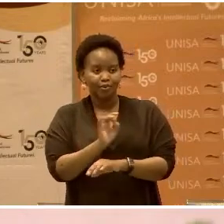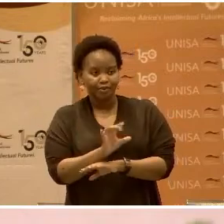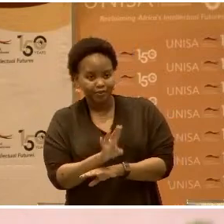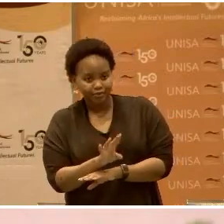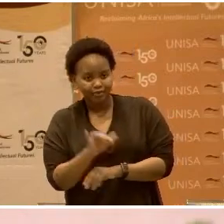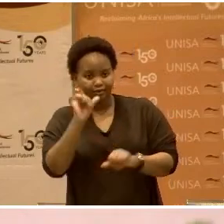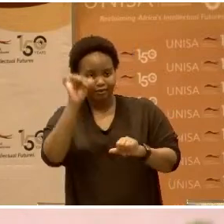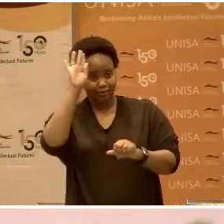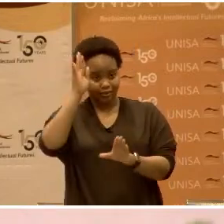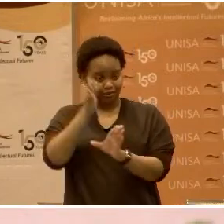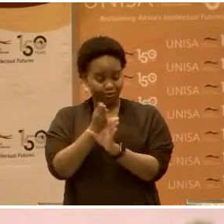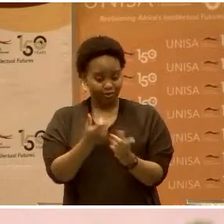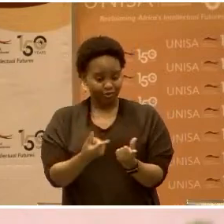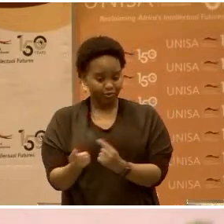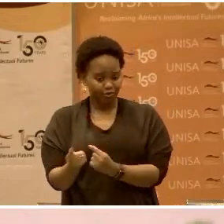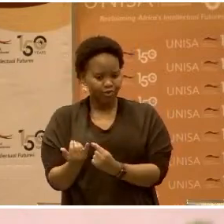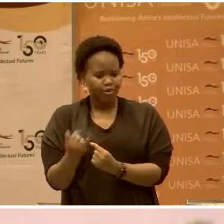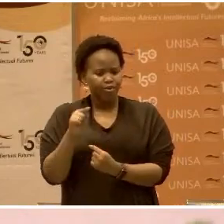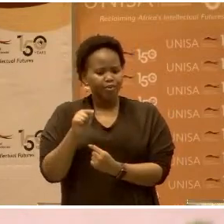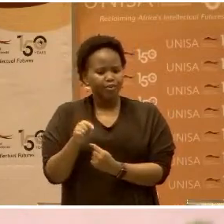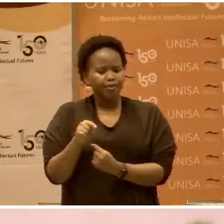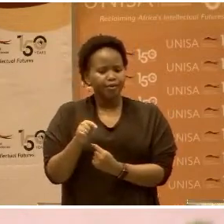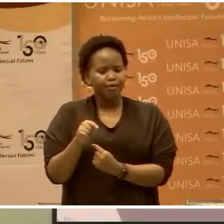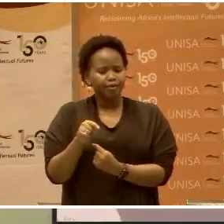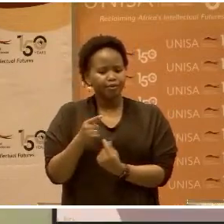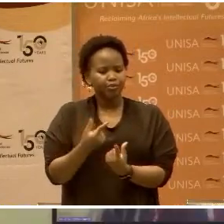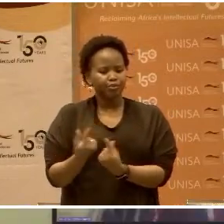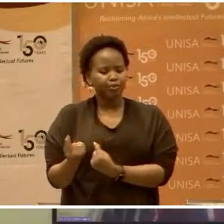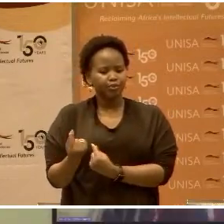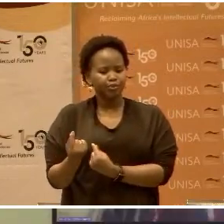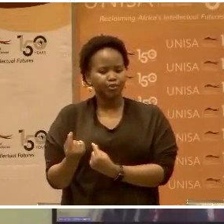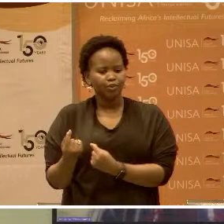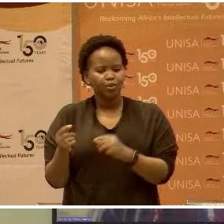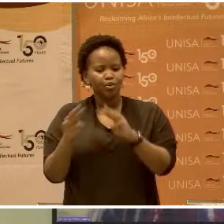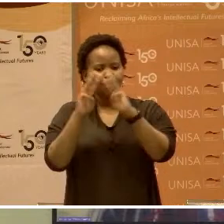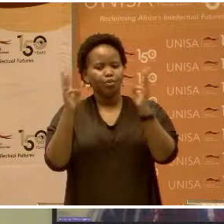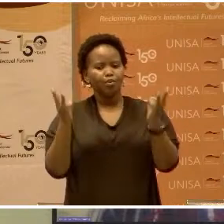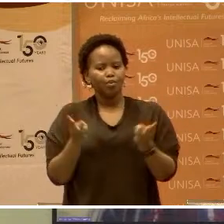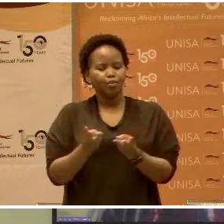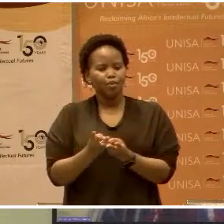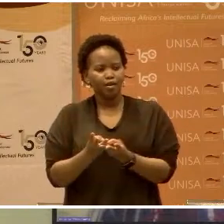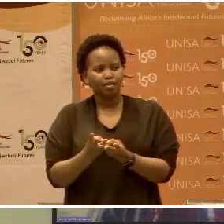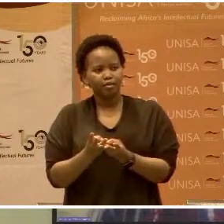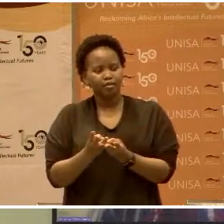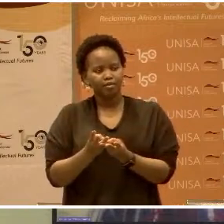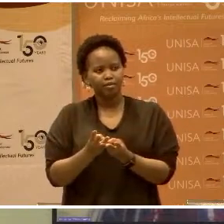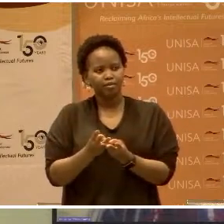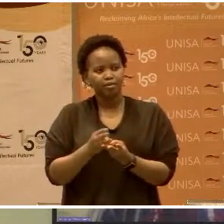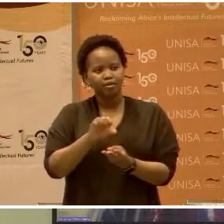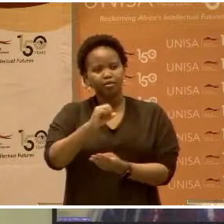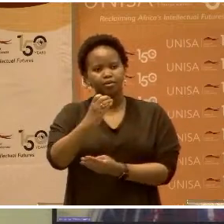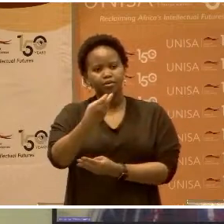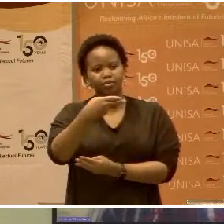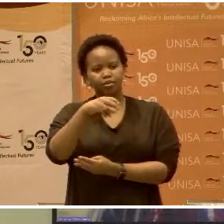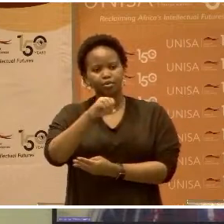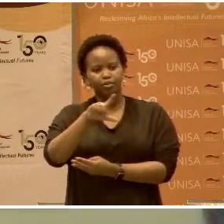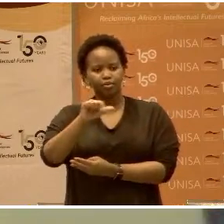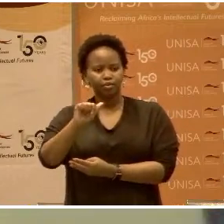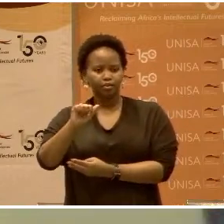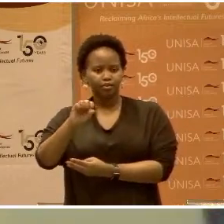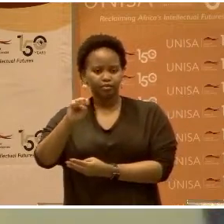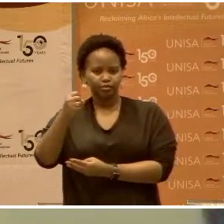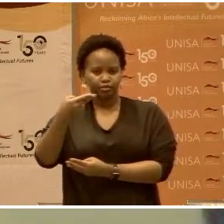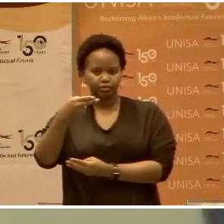results of the Commonwealth Scholarship, which he earlier applied for, was released. Eventually, he was